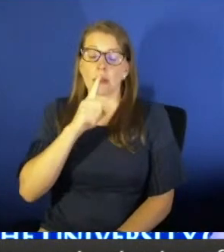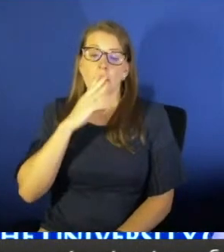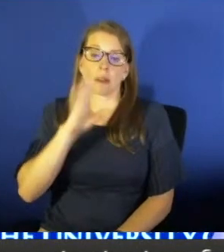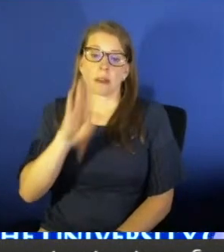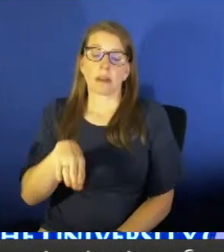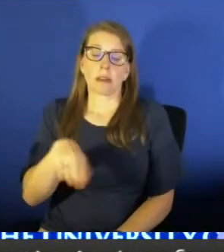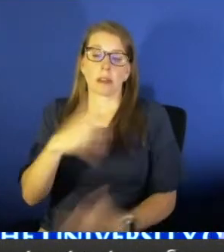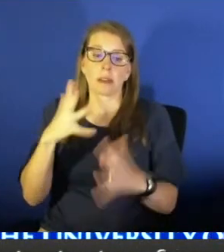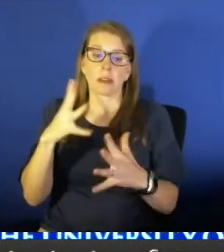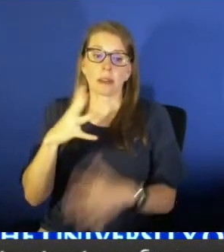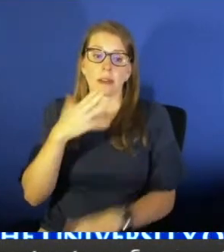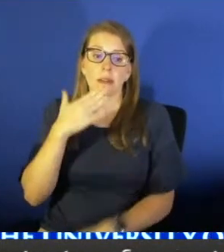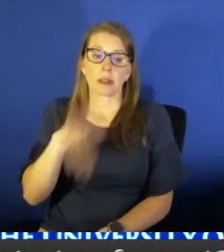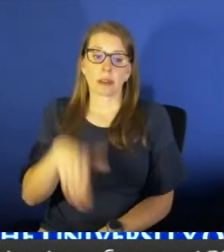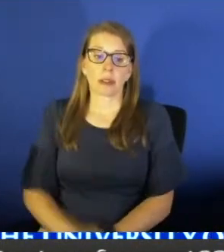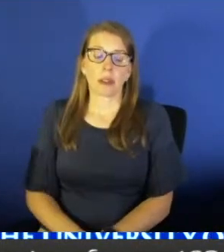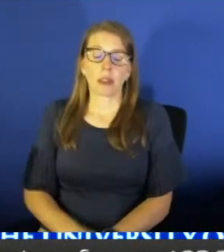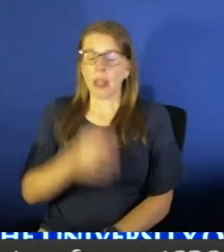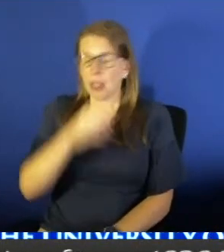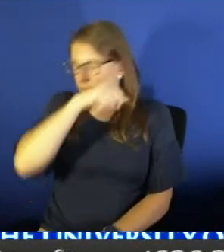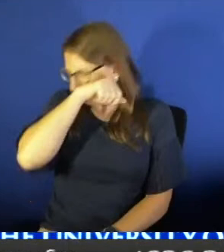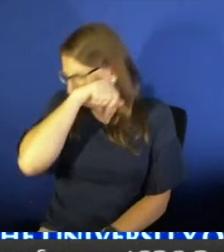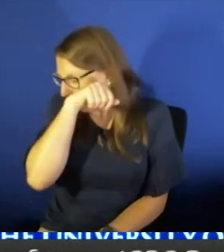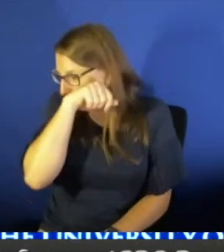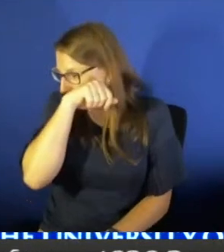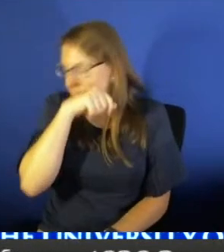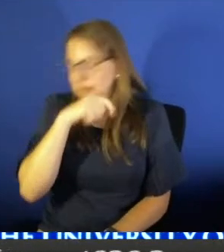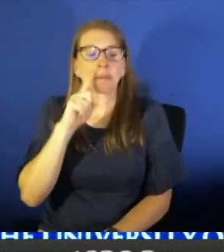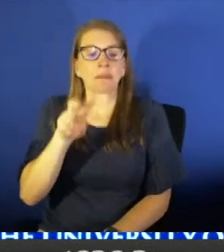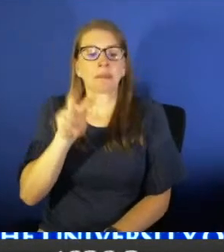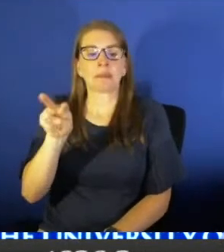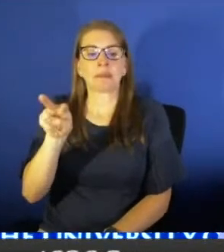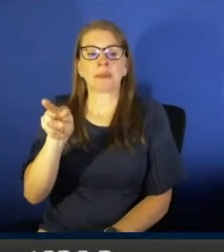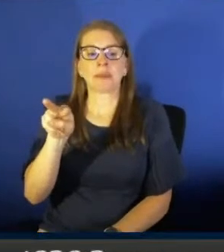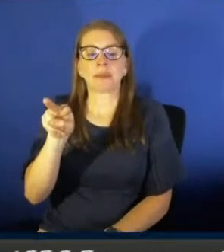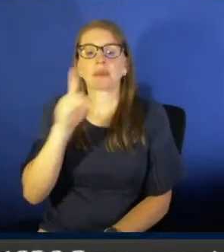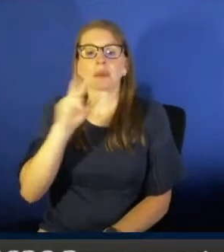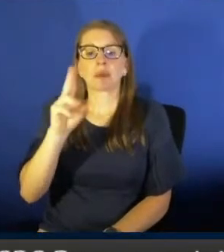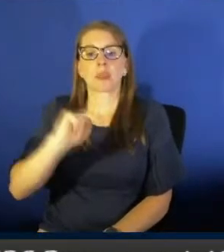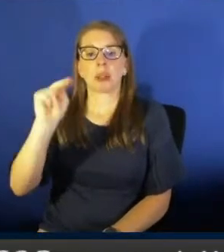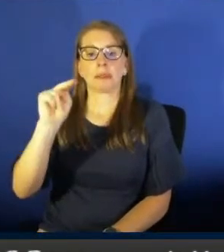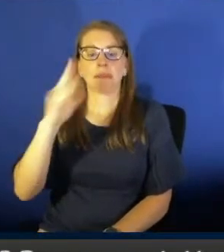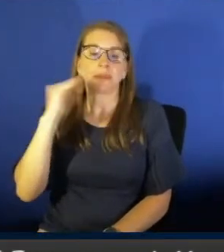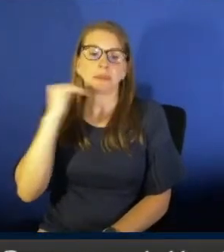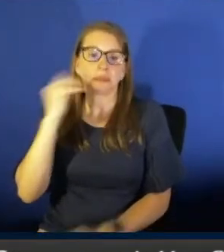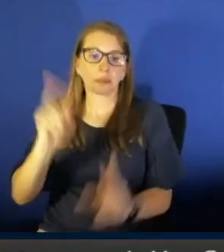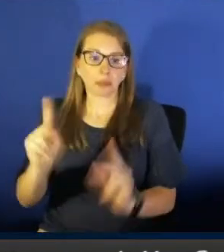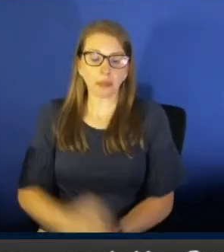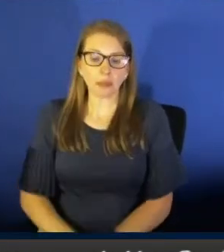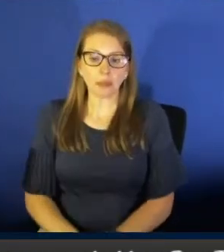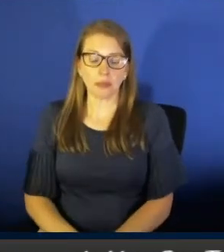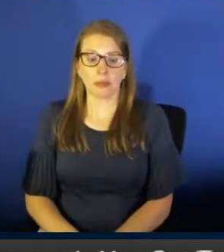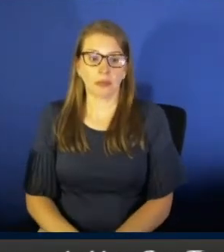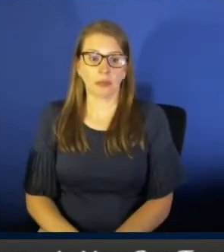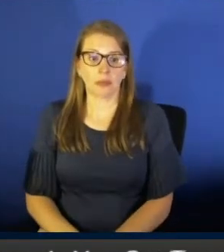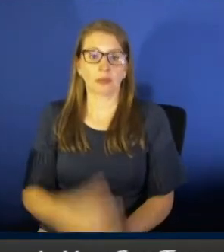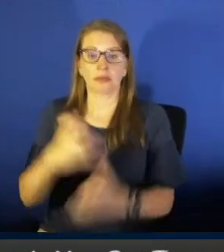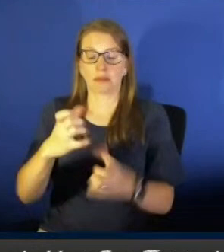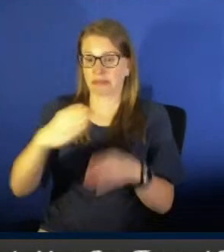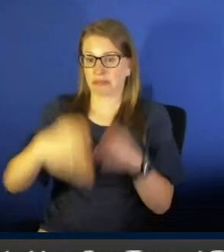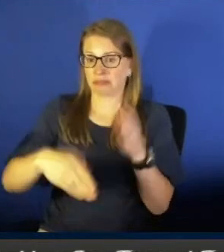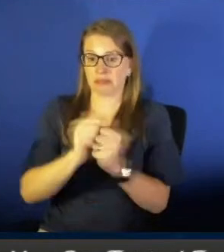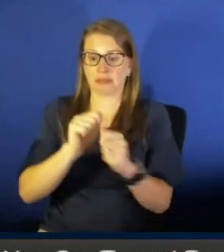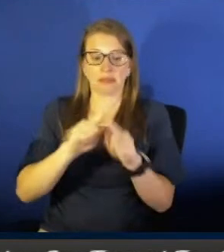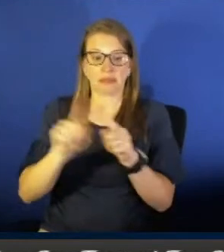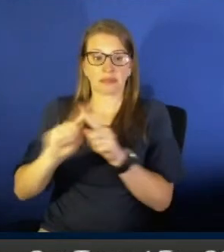just have to keep an eye on it. And it's just unfortunate for the North Korean people. We all want to be done with COVID, right? We want to be done with all the different ways.